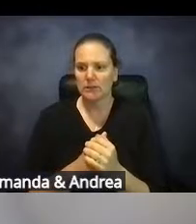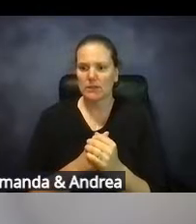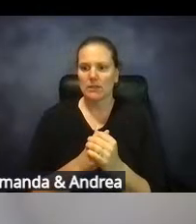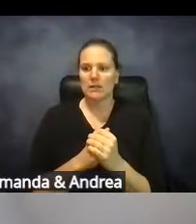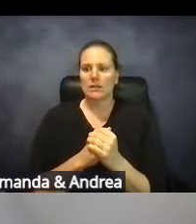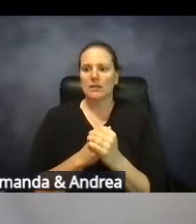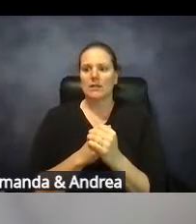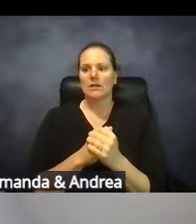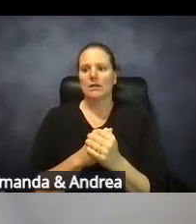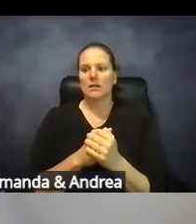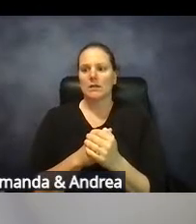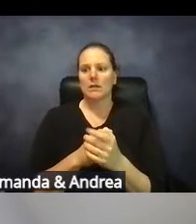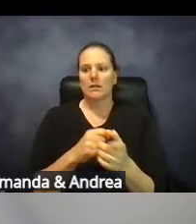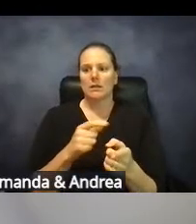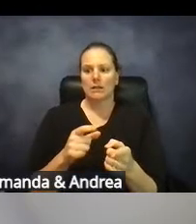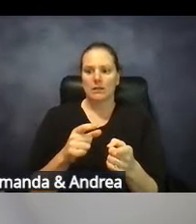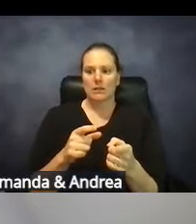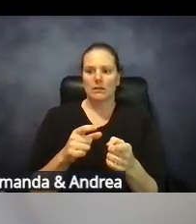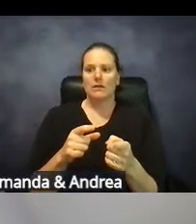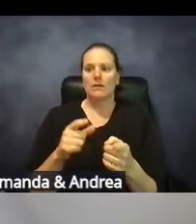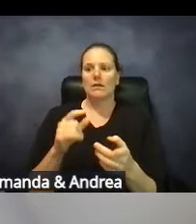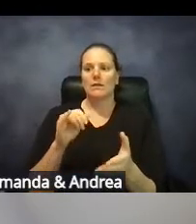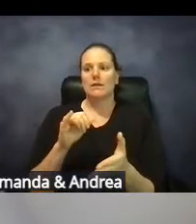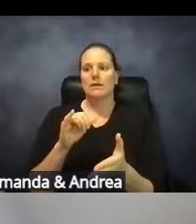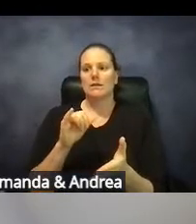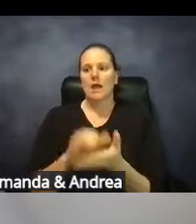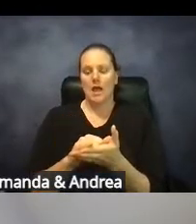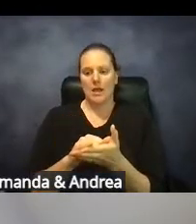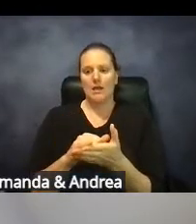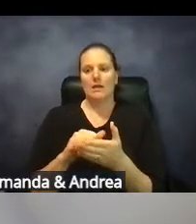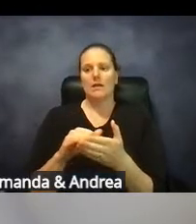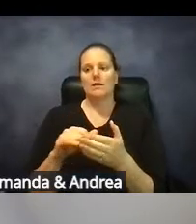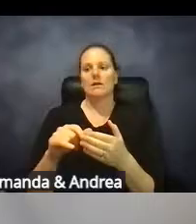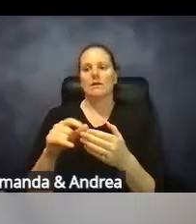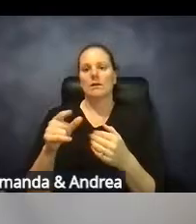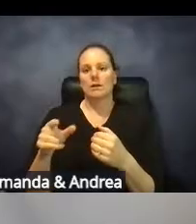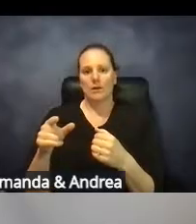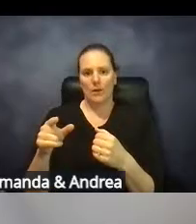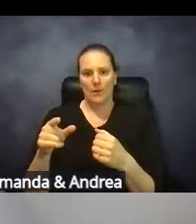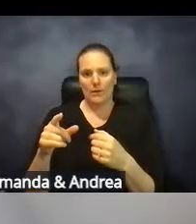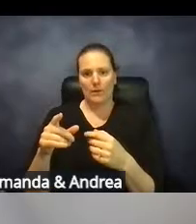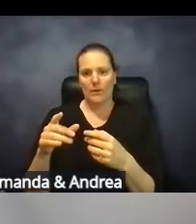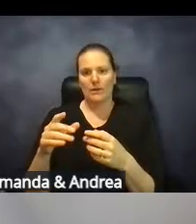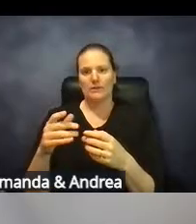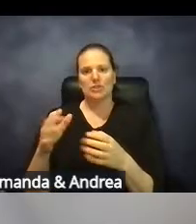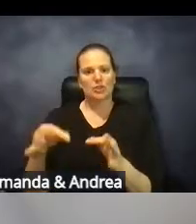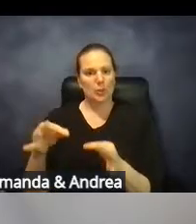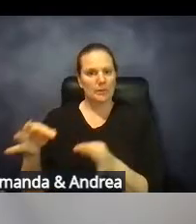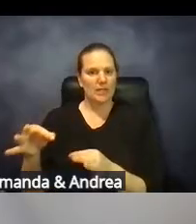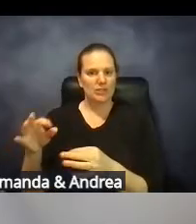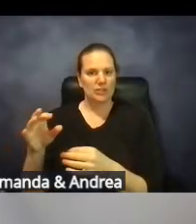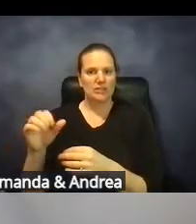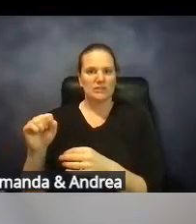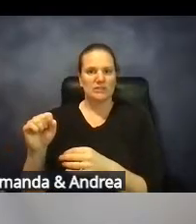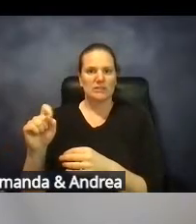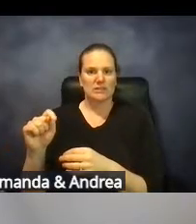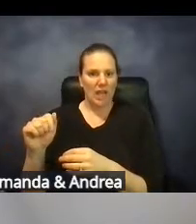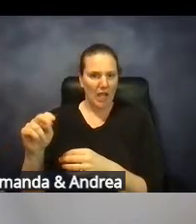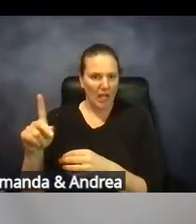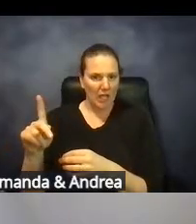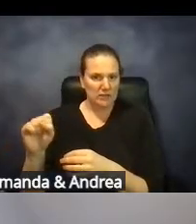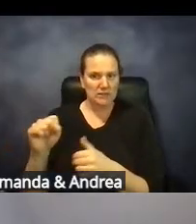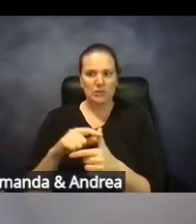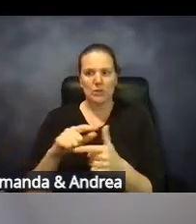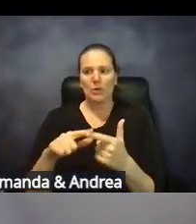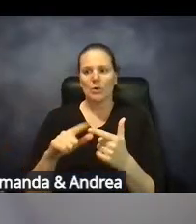either reinforce that their existing preliminary navigation clearance determination stands, or that they amend